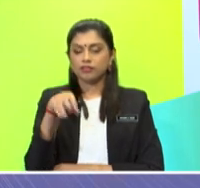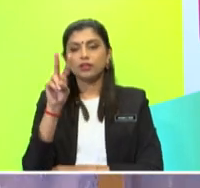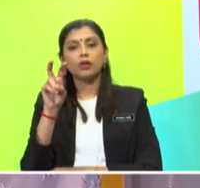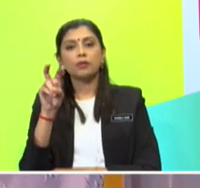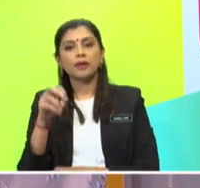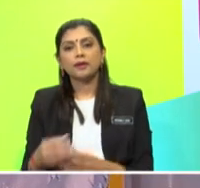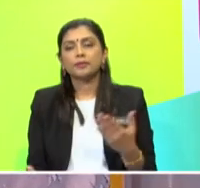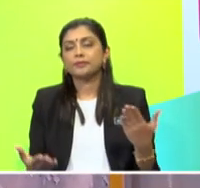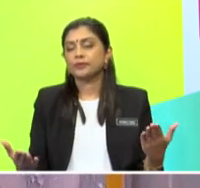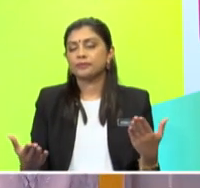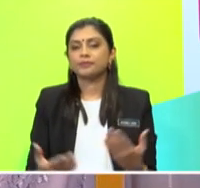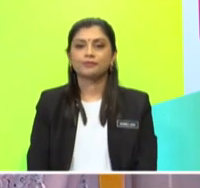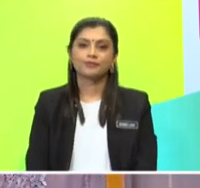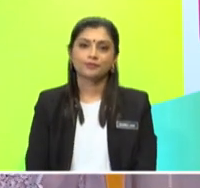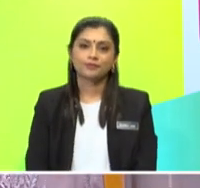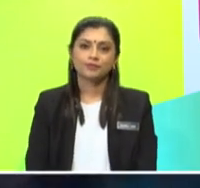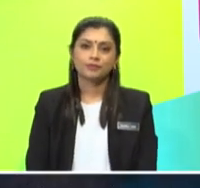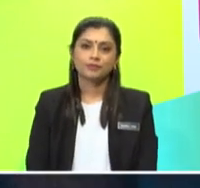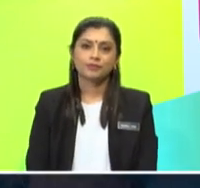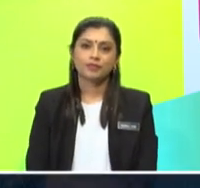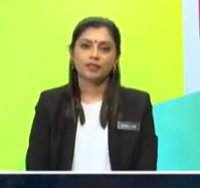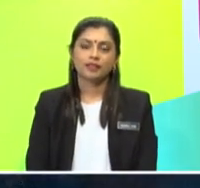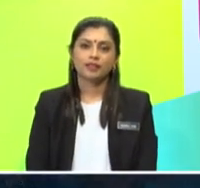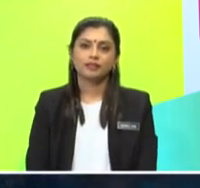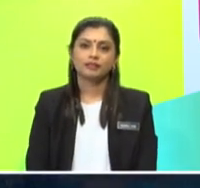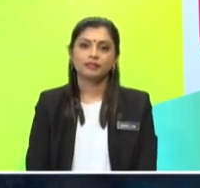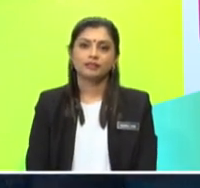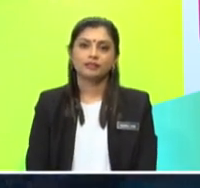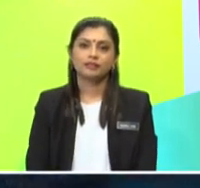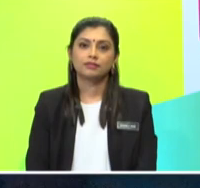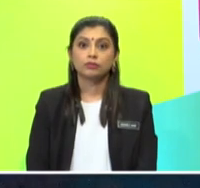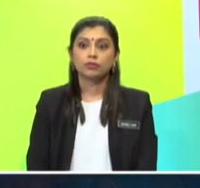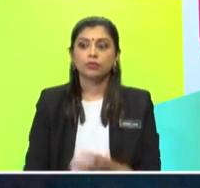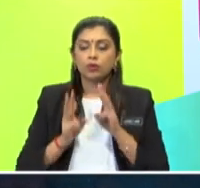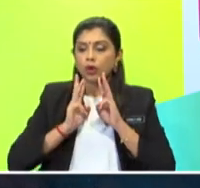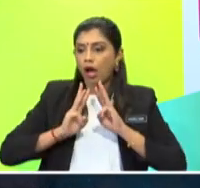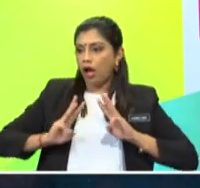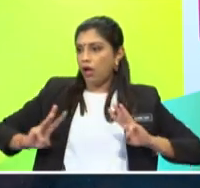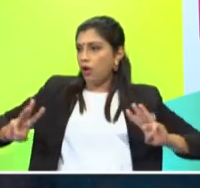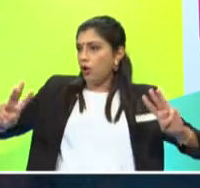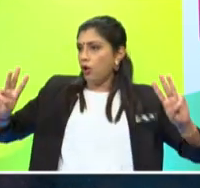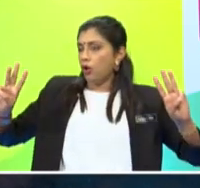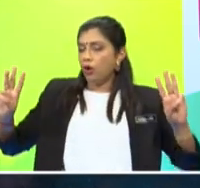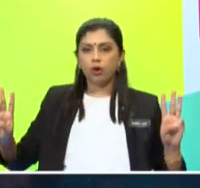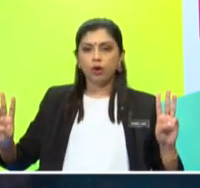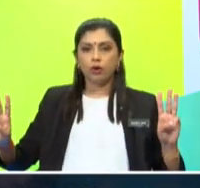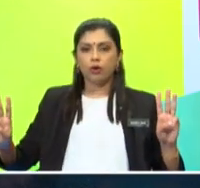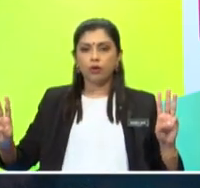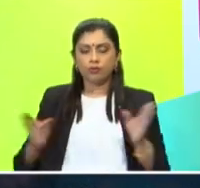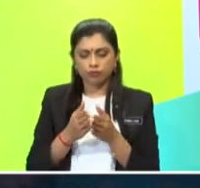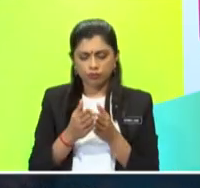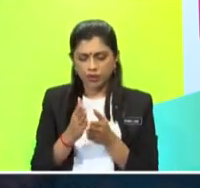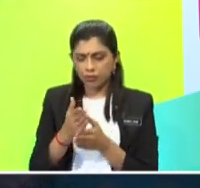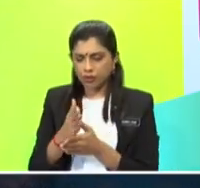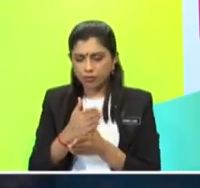Inshallah. Ameen. Wow, okay. Wow, that is amazing. And I like how it's all broken down into a certain formula so that we